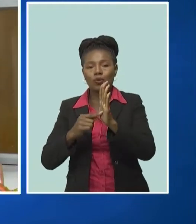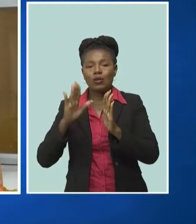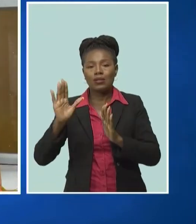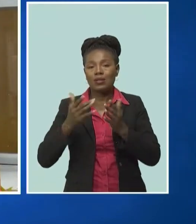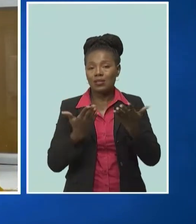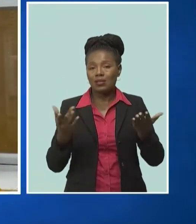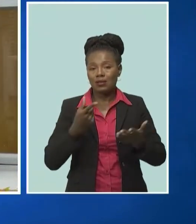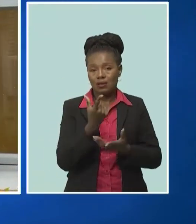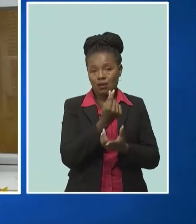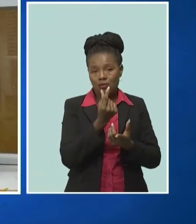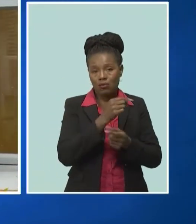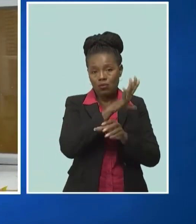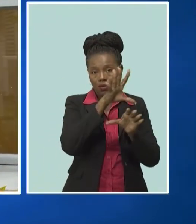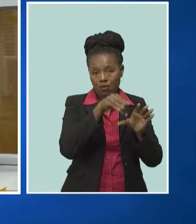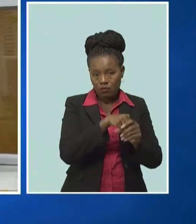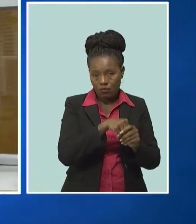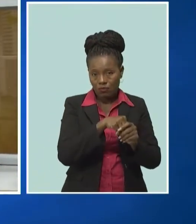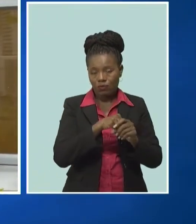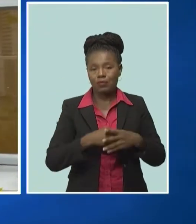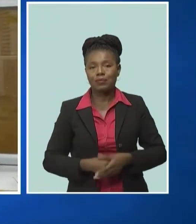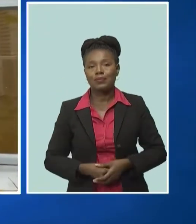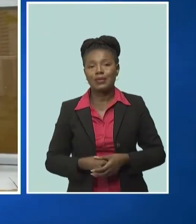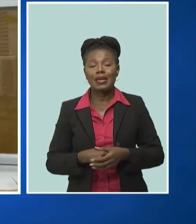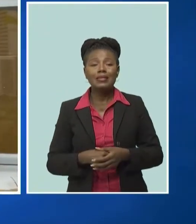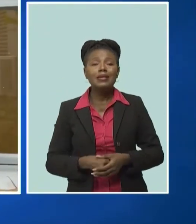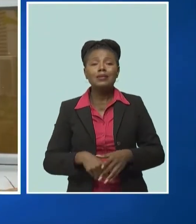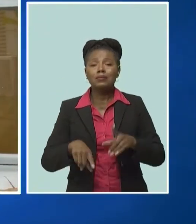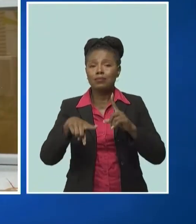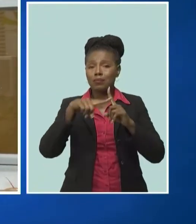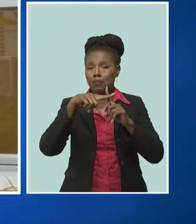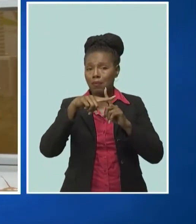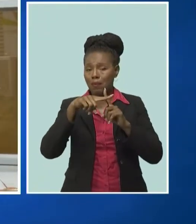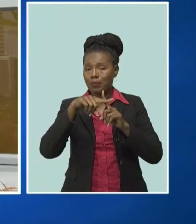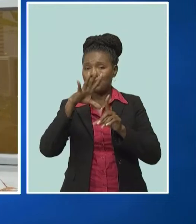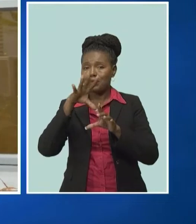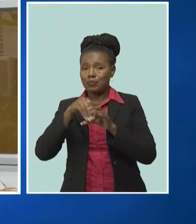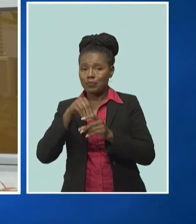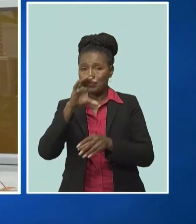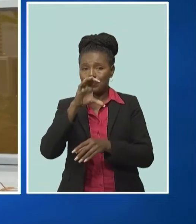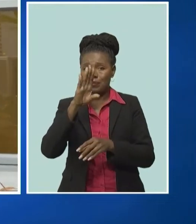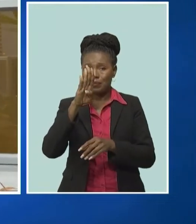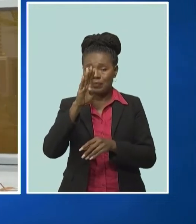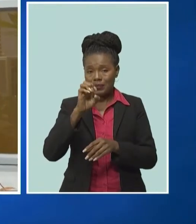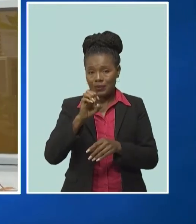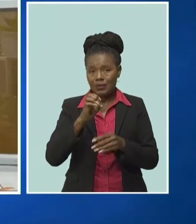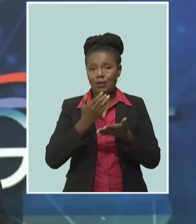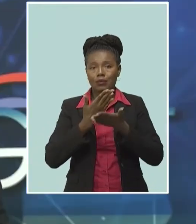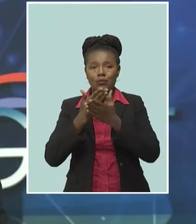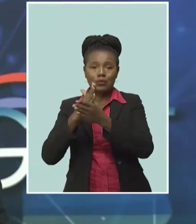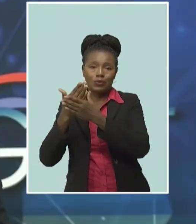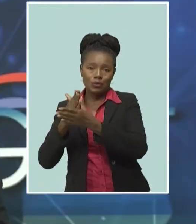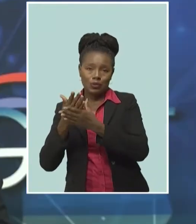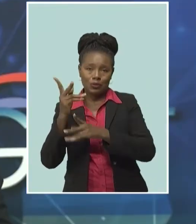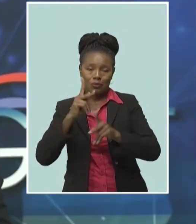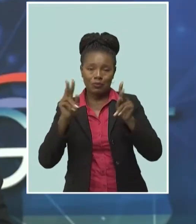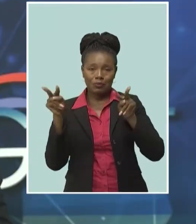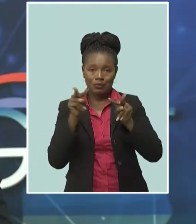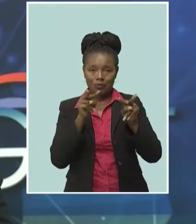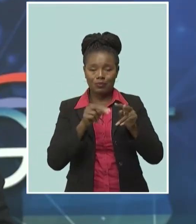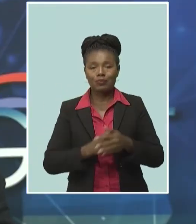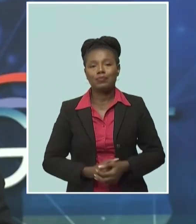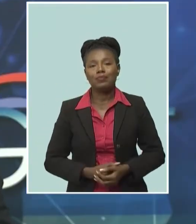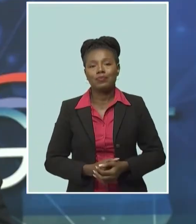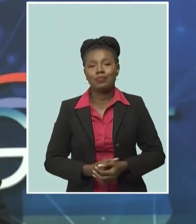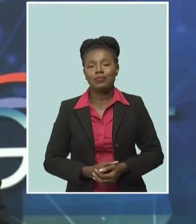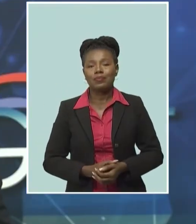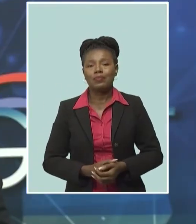side, and to be able to see that there are positive elements to the CBC and that we will share them with our communities. Fresh off